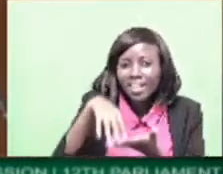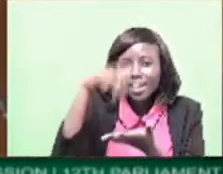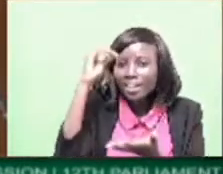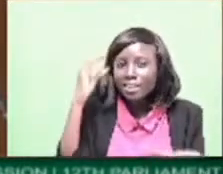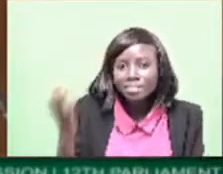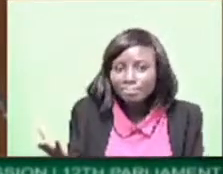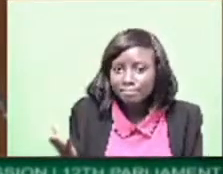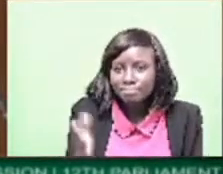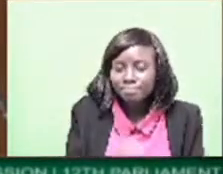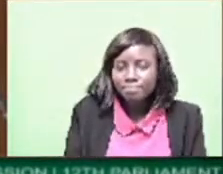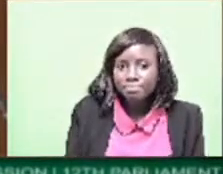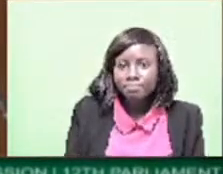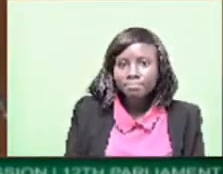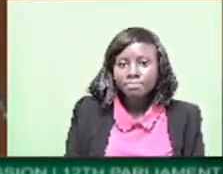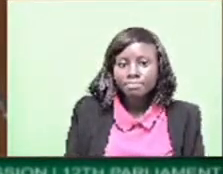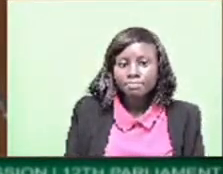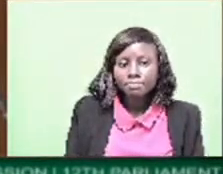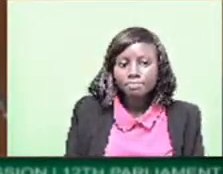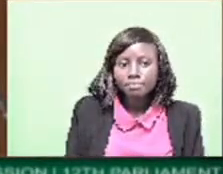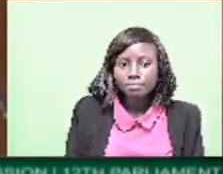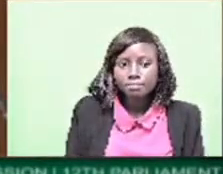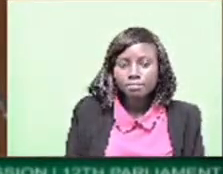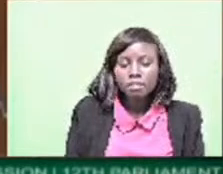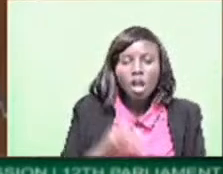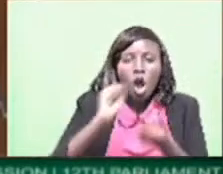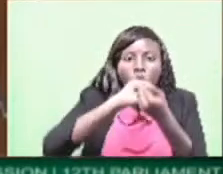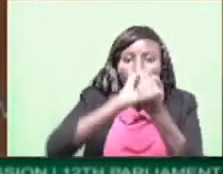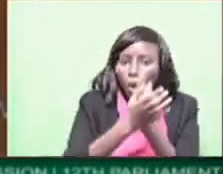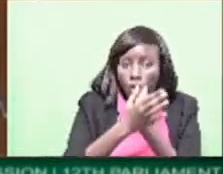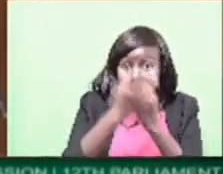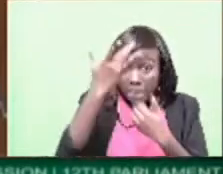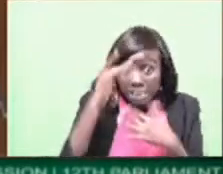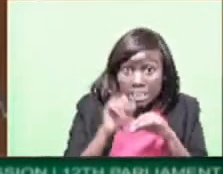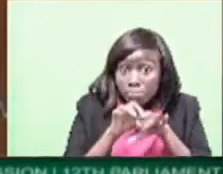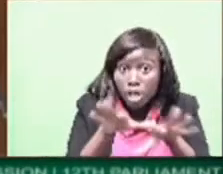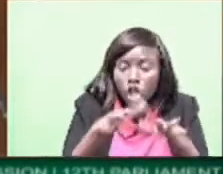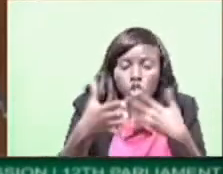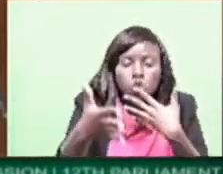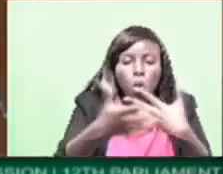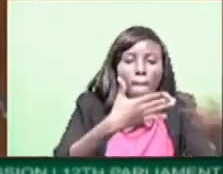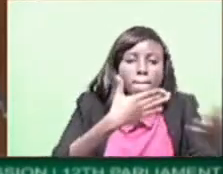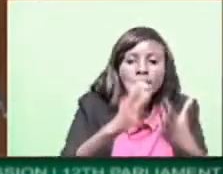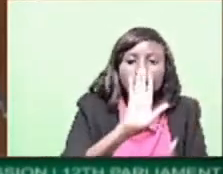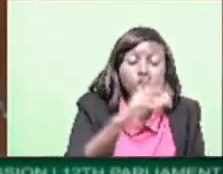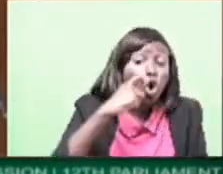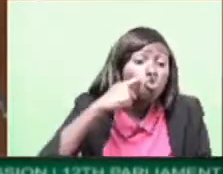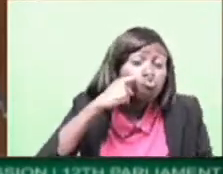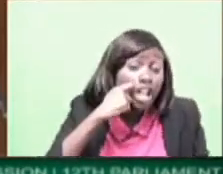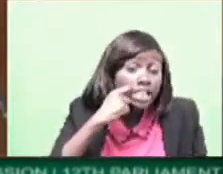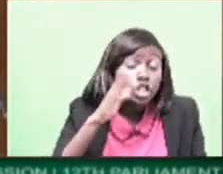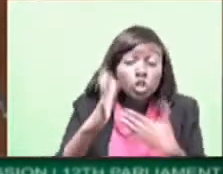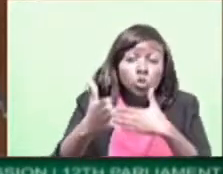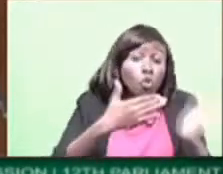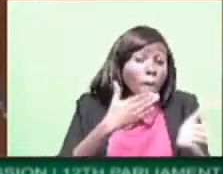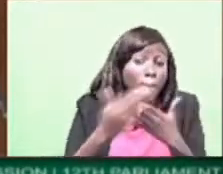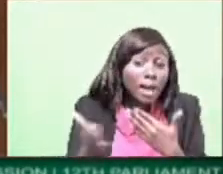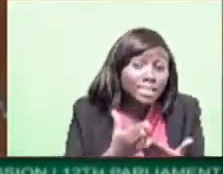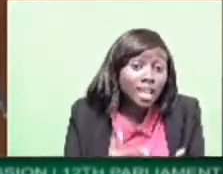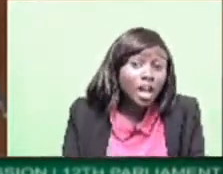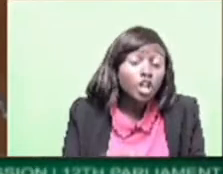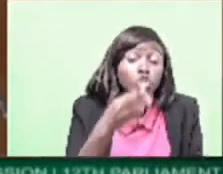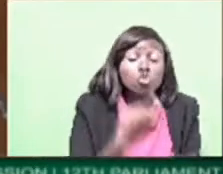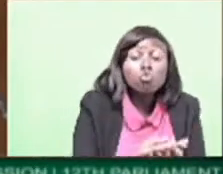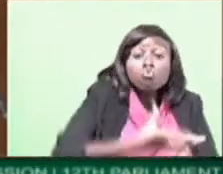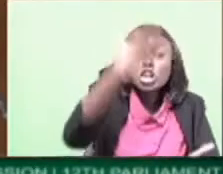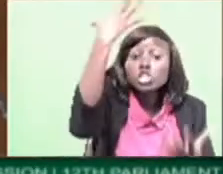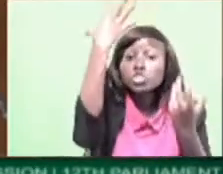care about your race, about what creed, your religion, how much money you do or you don't